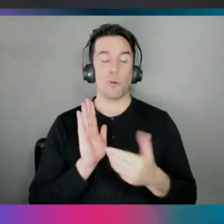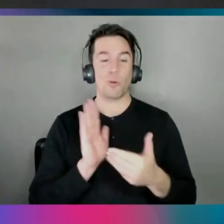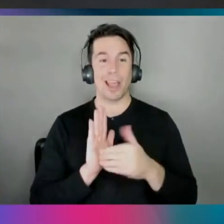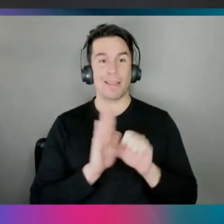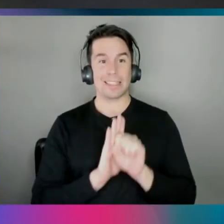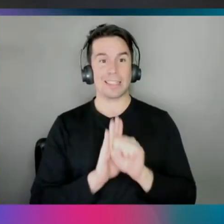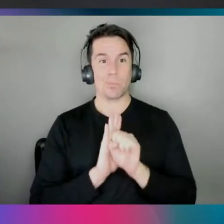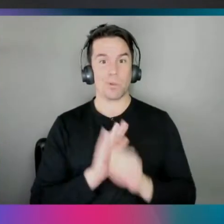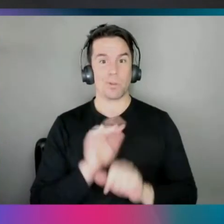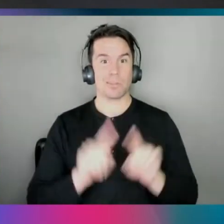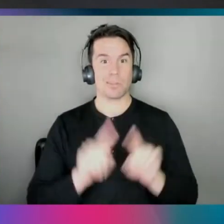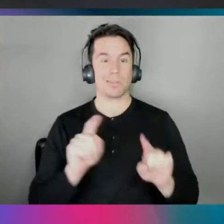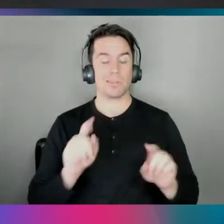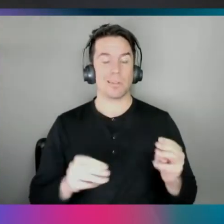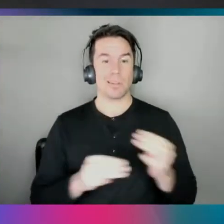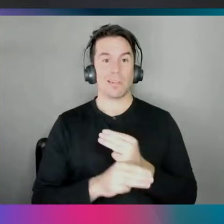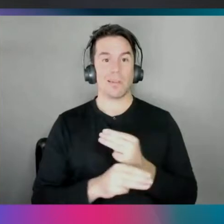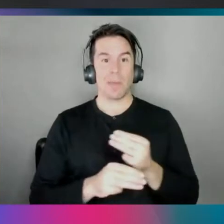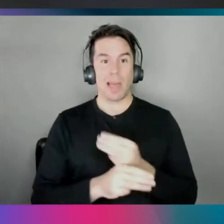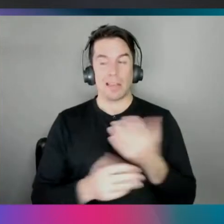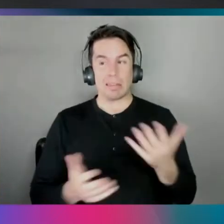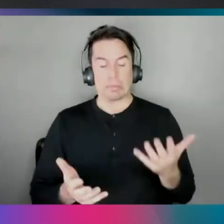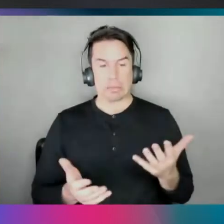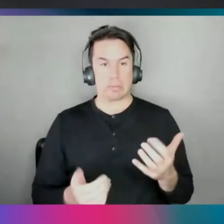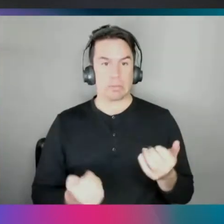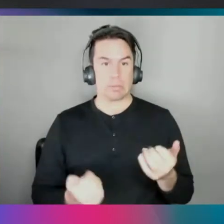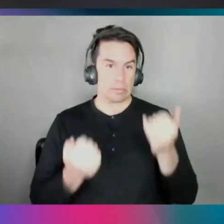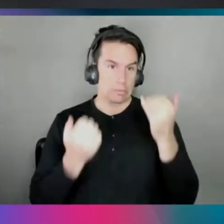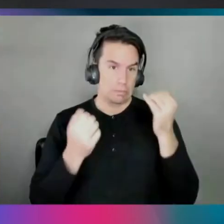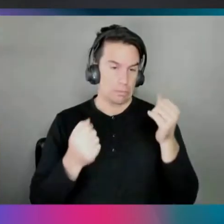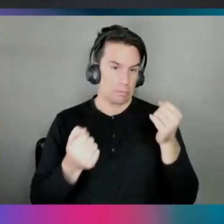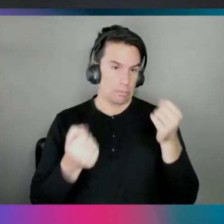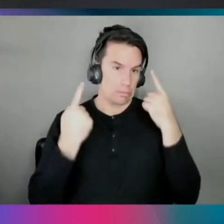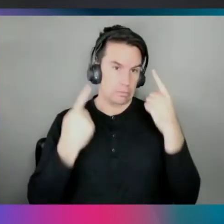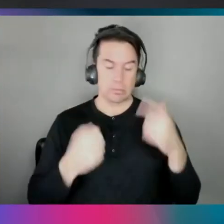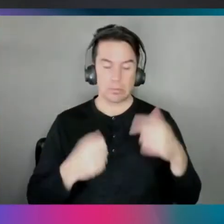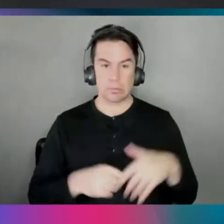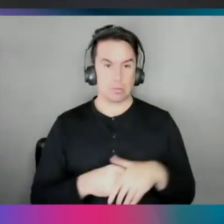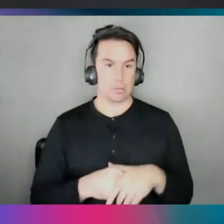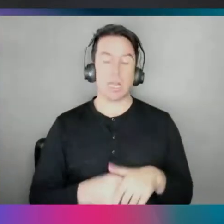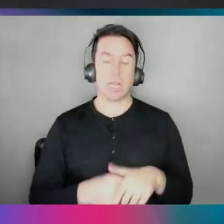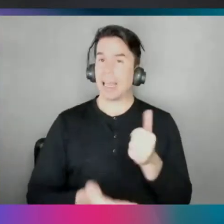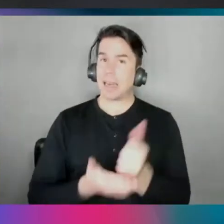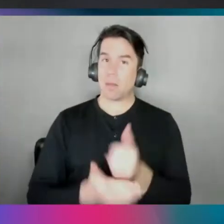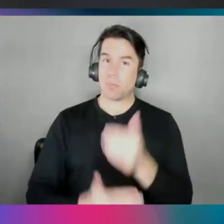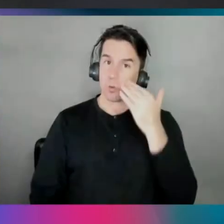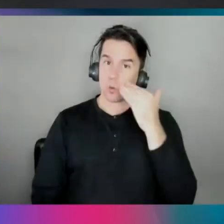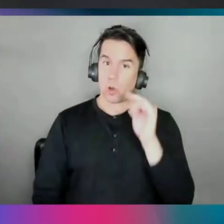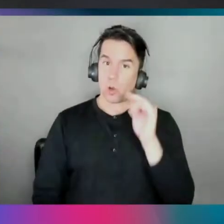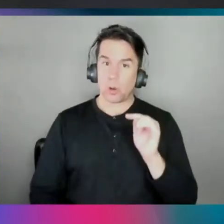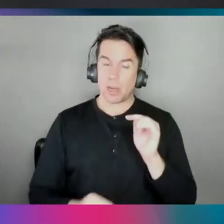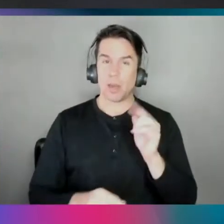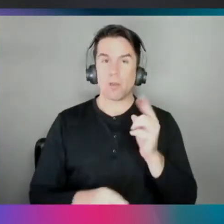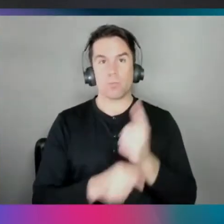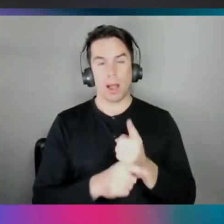So it helps. it helps to know it. It's one of those things. It's like, we talked about this before. I